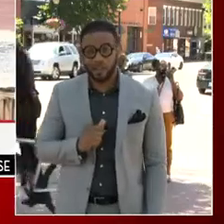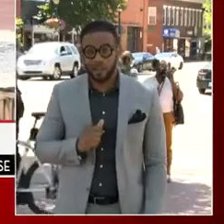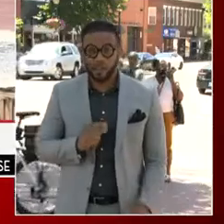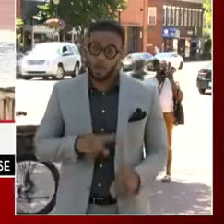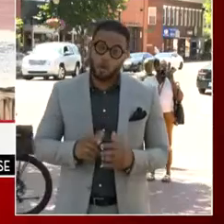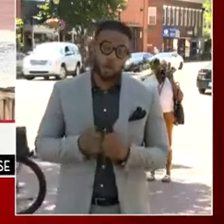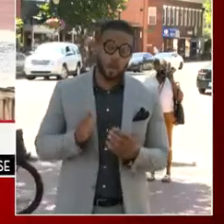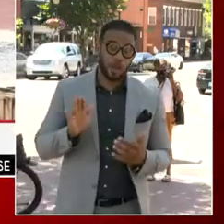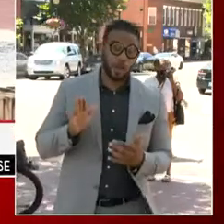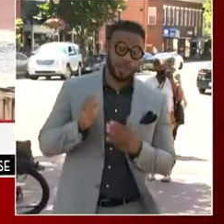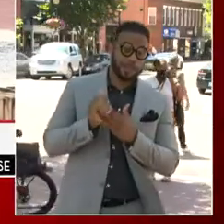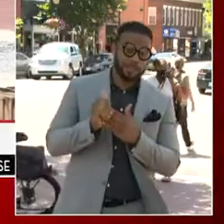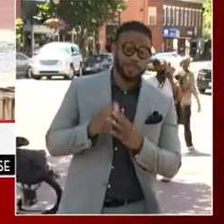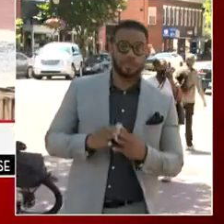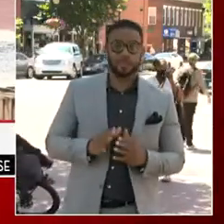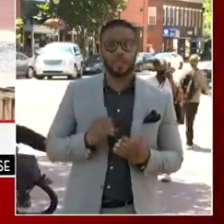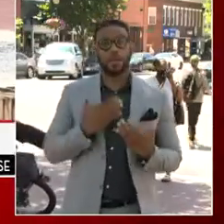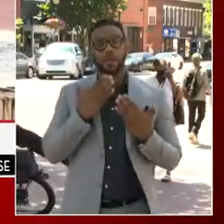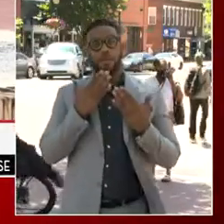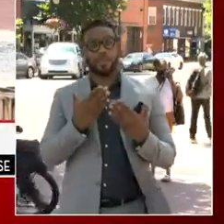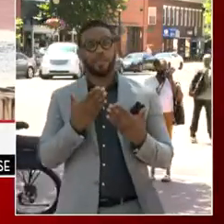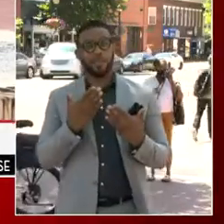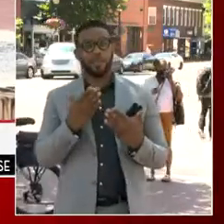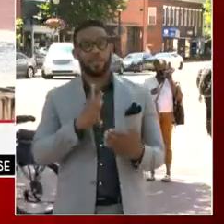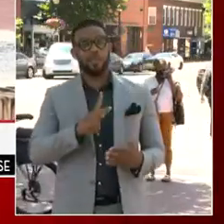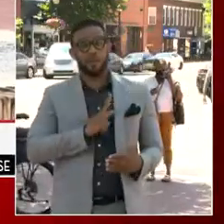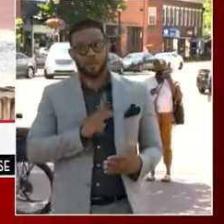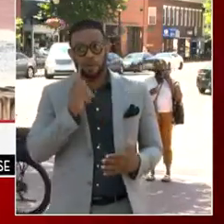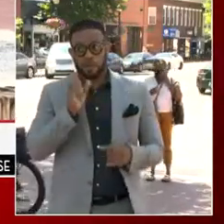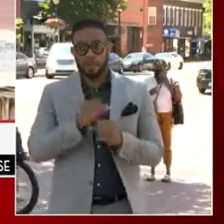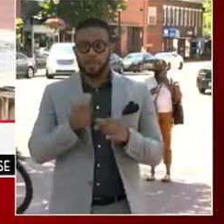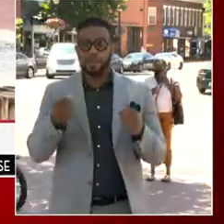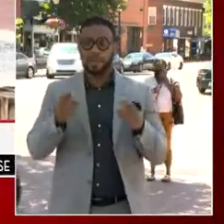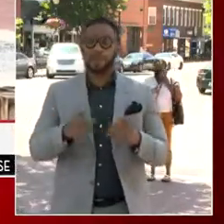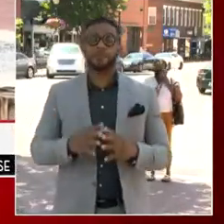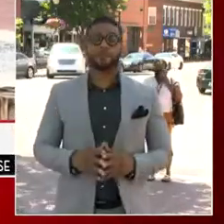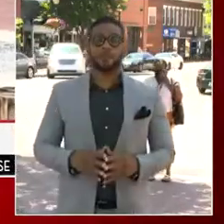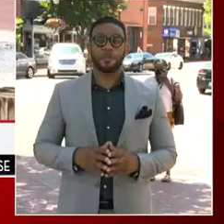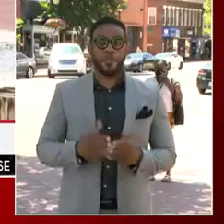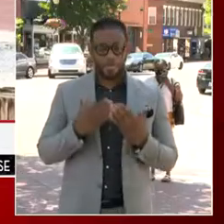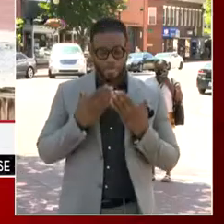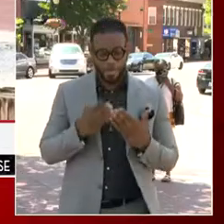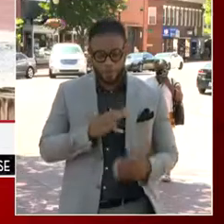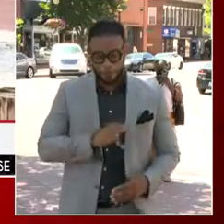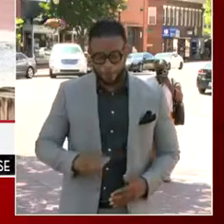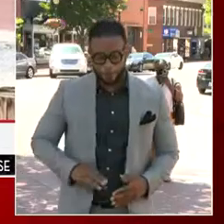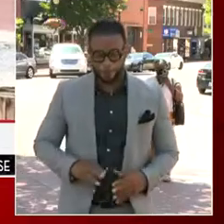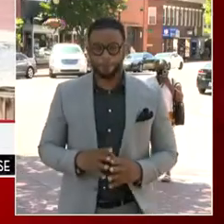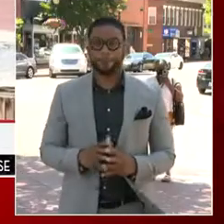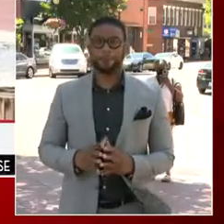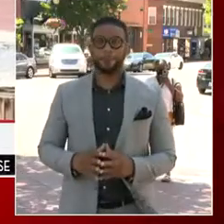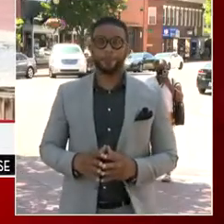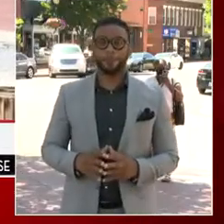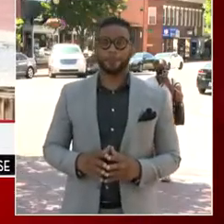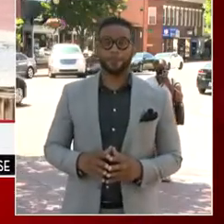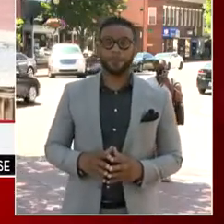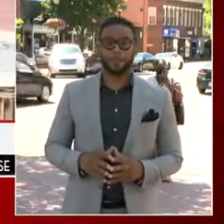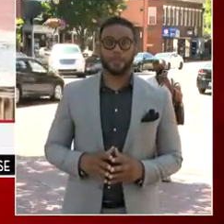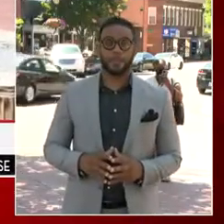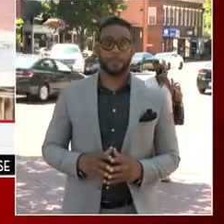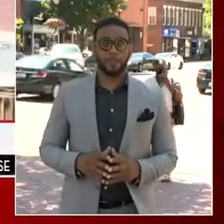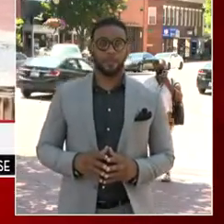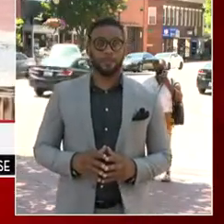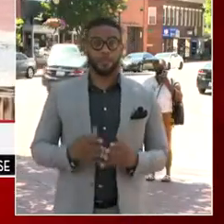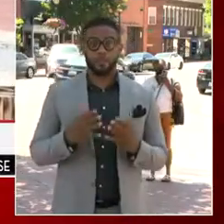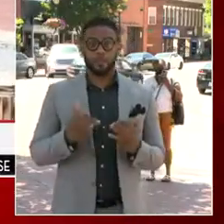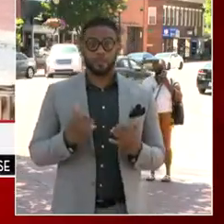nor without her leadership. So I would like to thank her personally for making this happen. Thank you, Mayor Bowser. And at